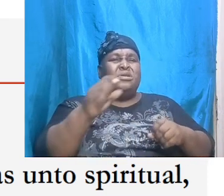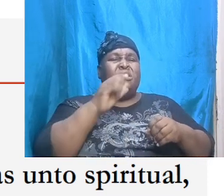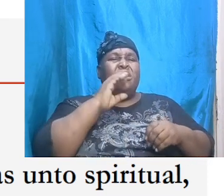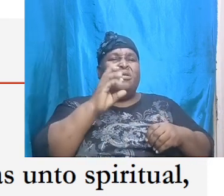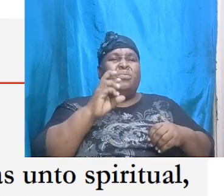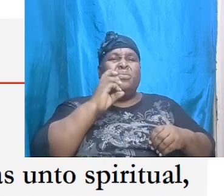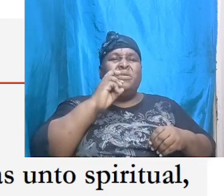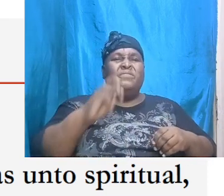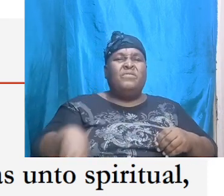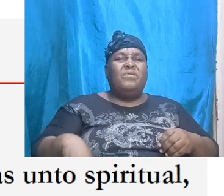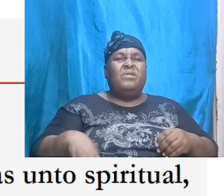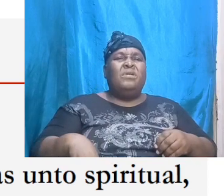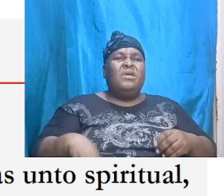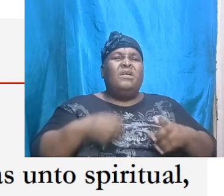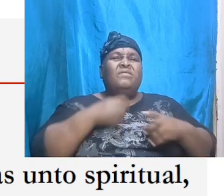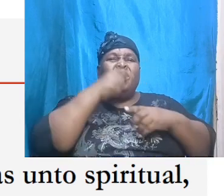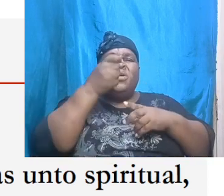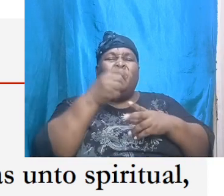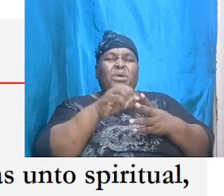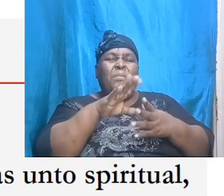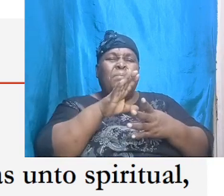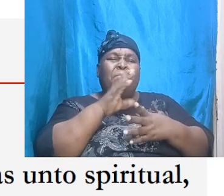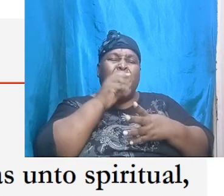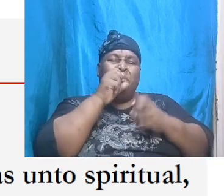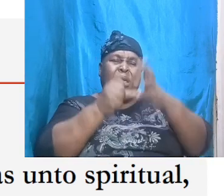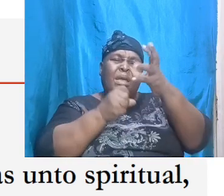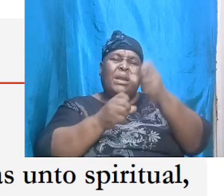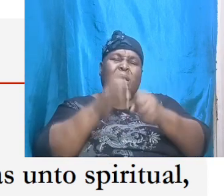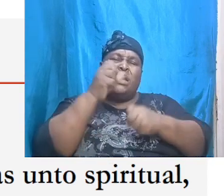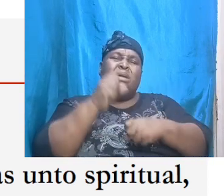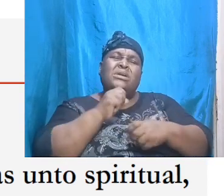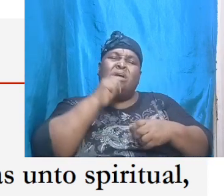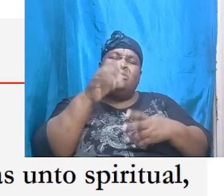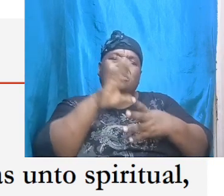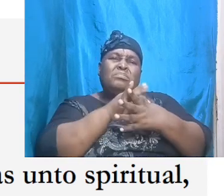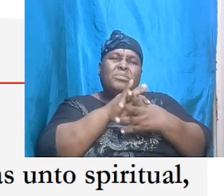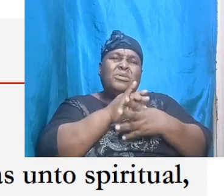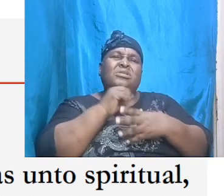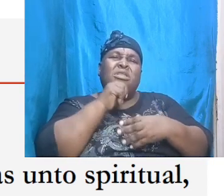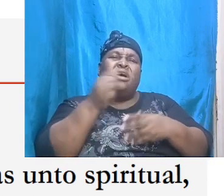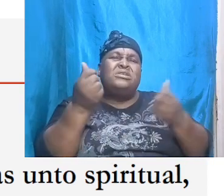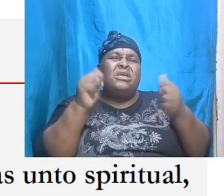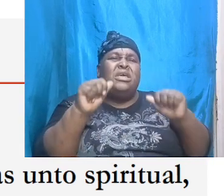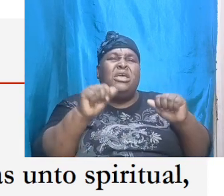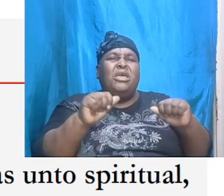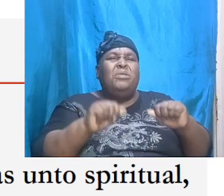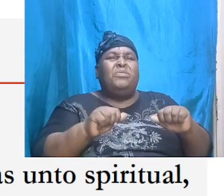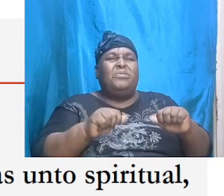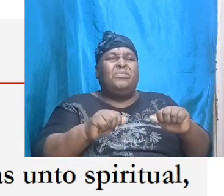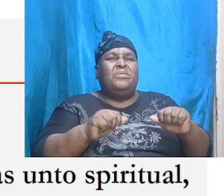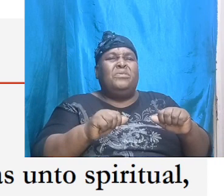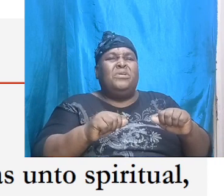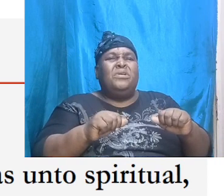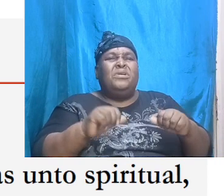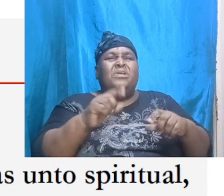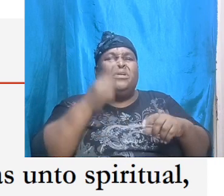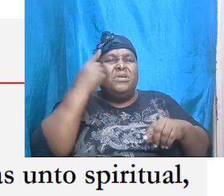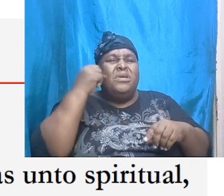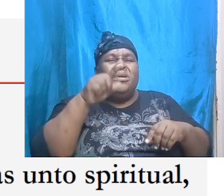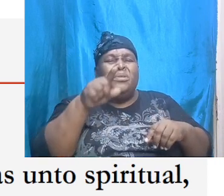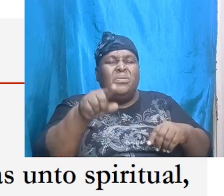He said, I have fed you with milk and not with meat. For hereto ye were not able to bear it, neither were ye not able. For ye are